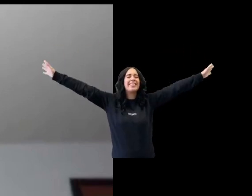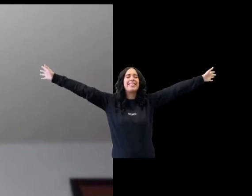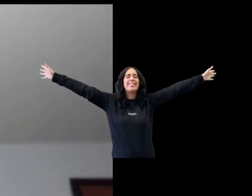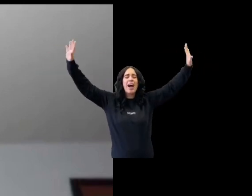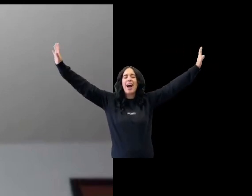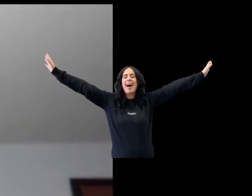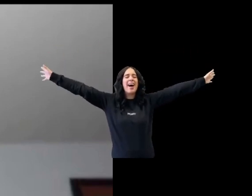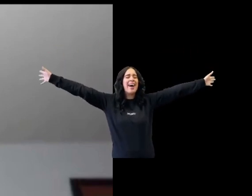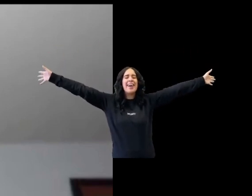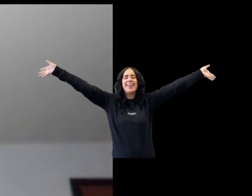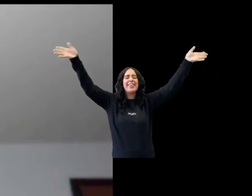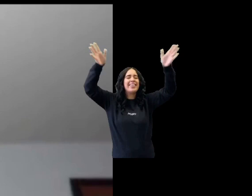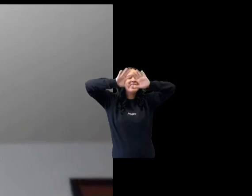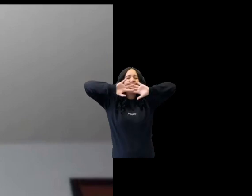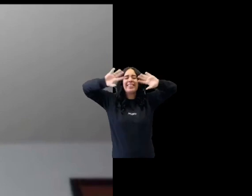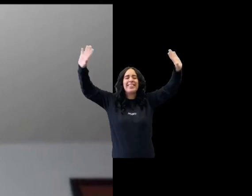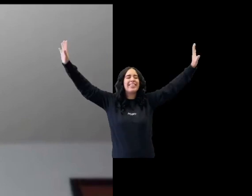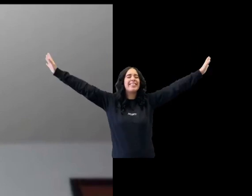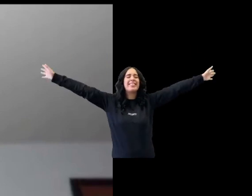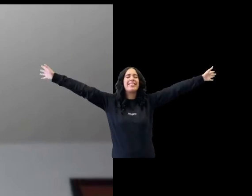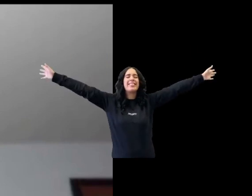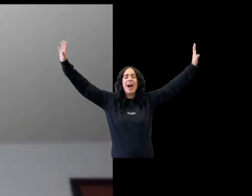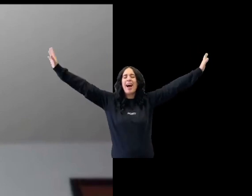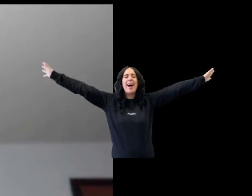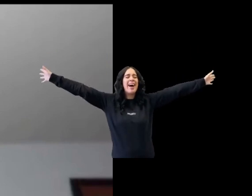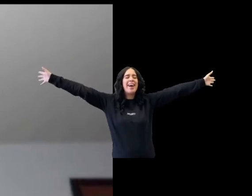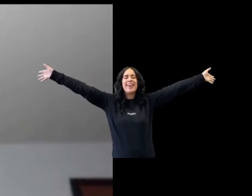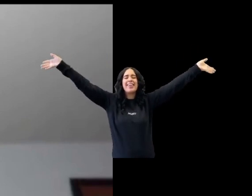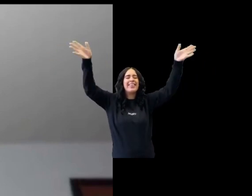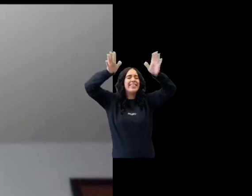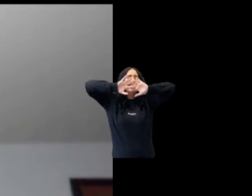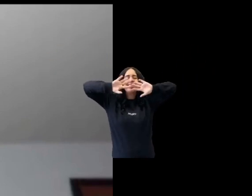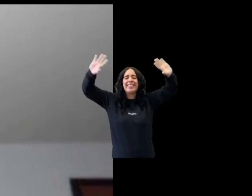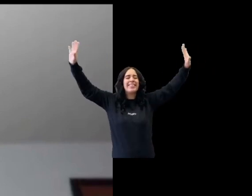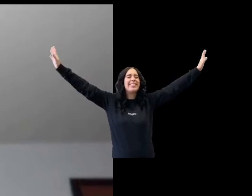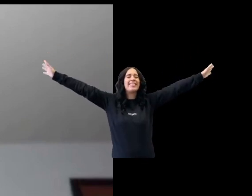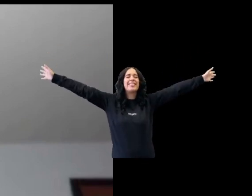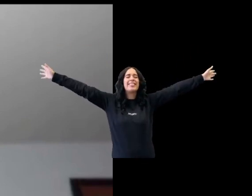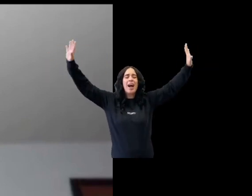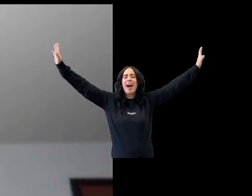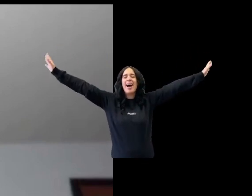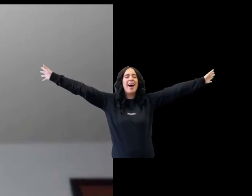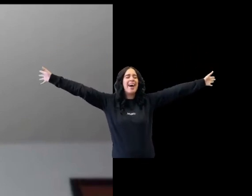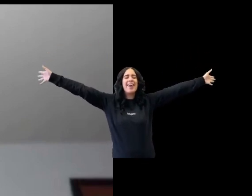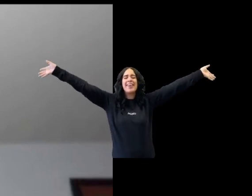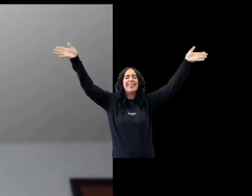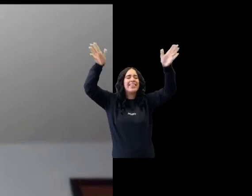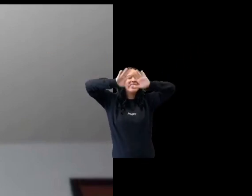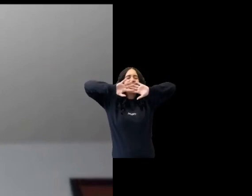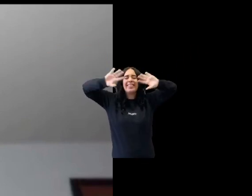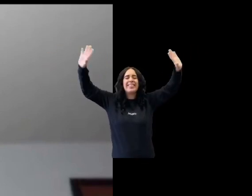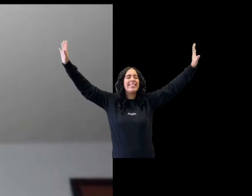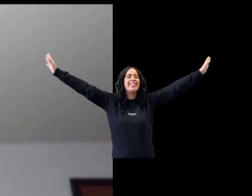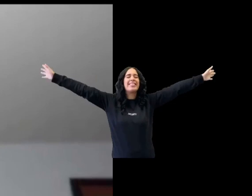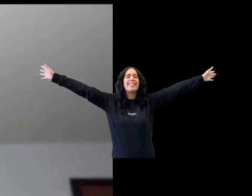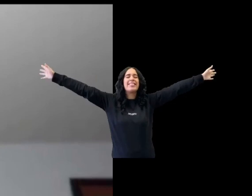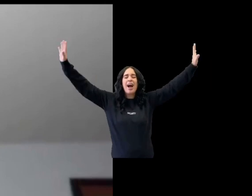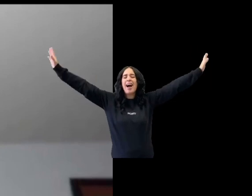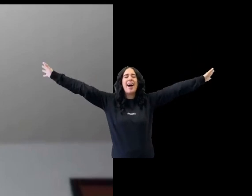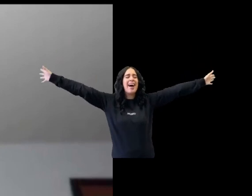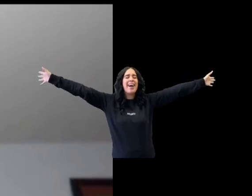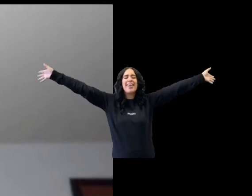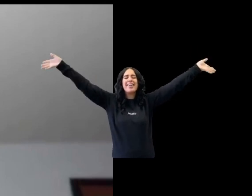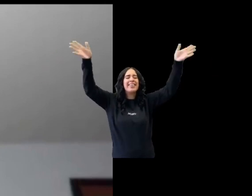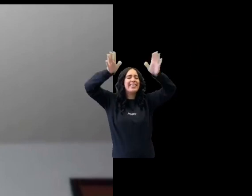collard cheese coming out that, you know what? Yeah, girl, listen. The man put you